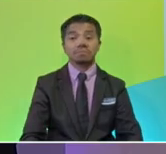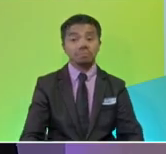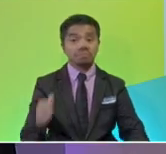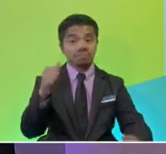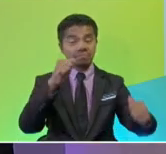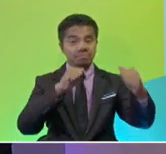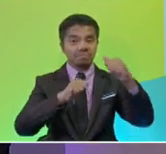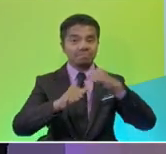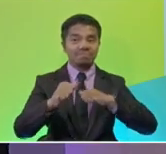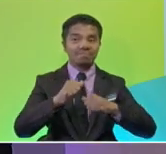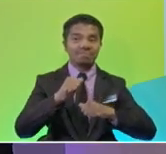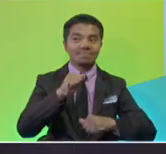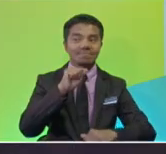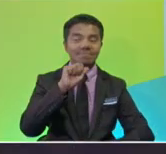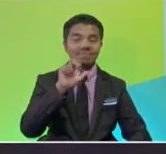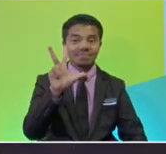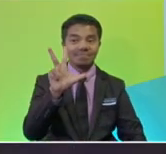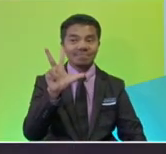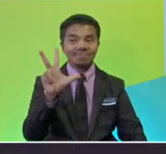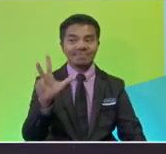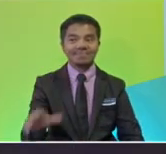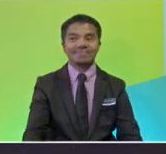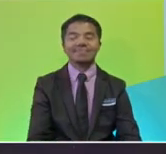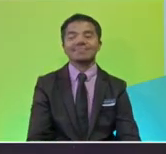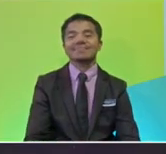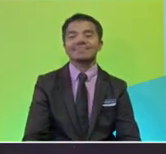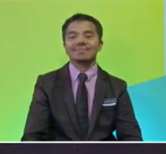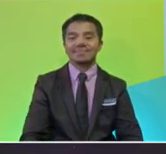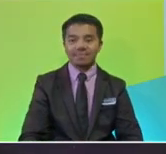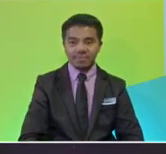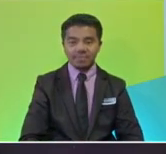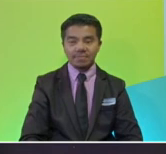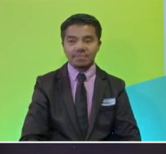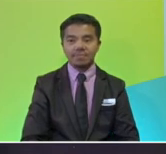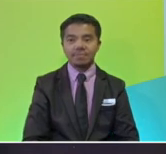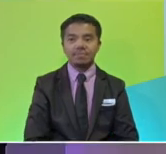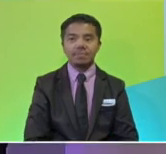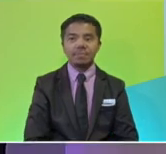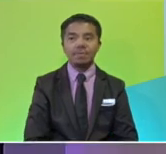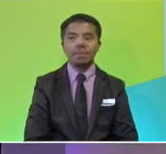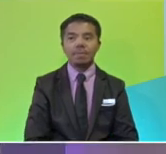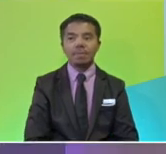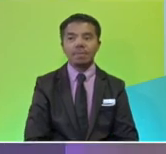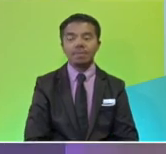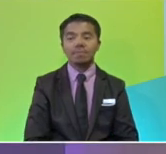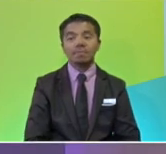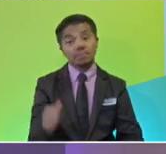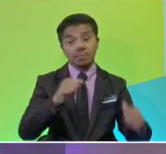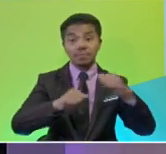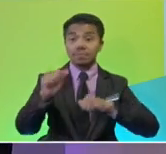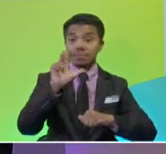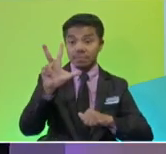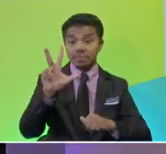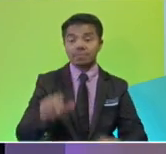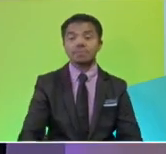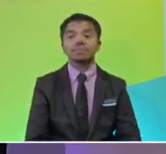pupils. Hey, Yay. There they are. There Hi, they coaches. Are. Okay, we have four coaches today. All right. All right. Okay, so in this activity, what we're going to